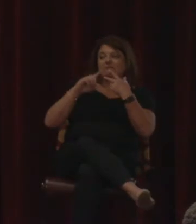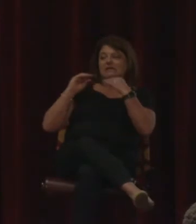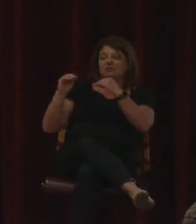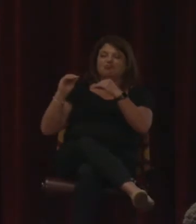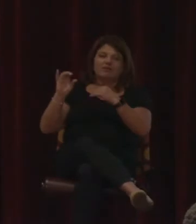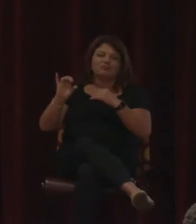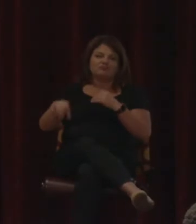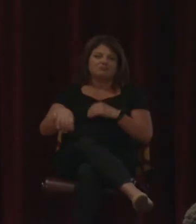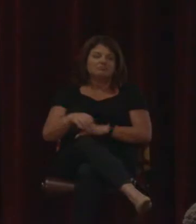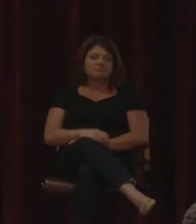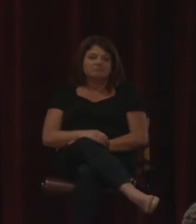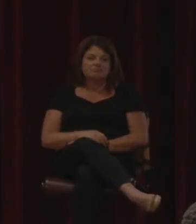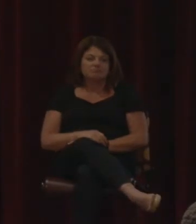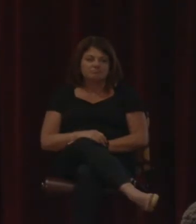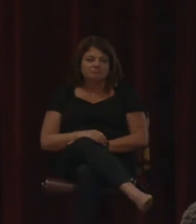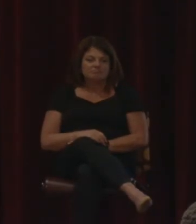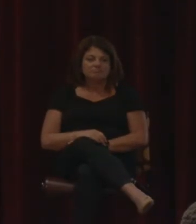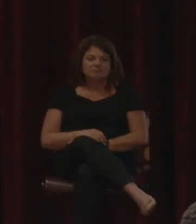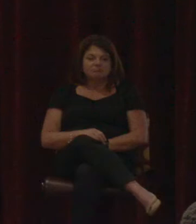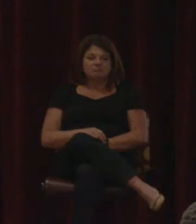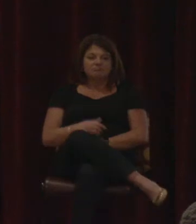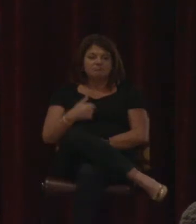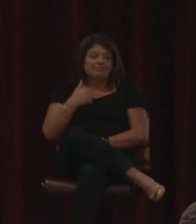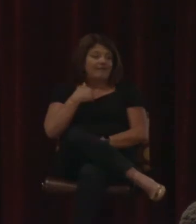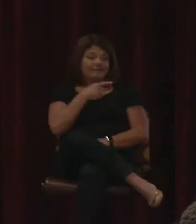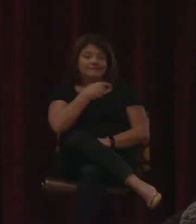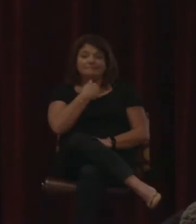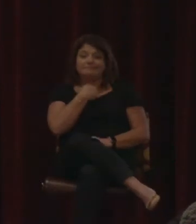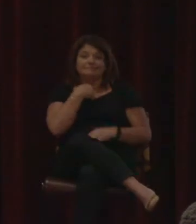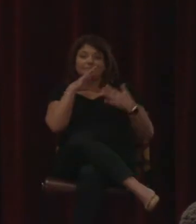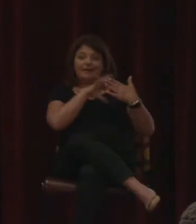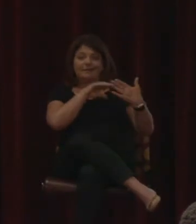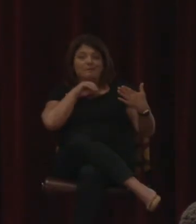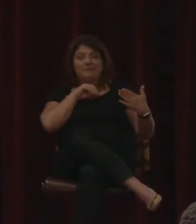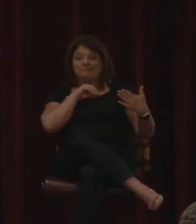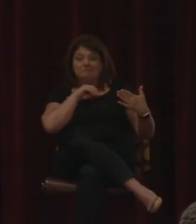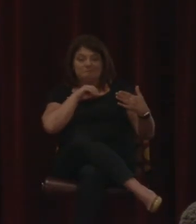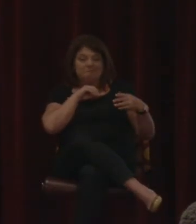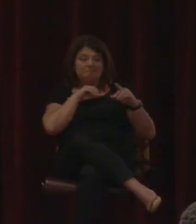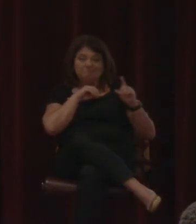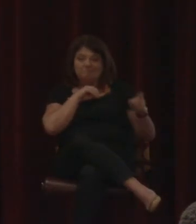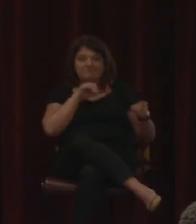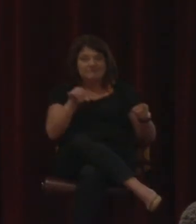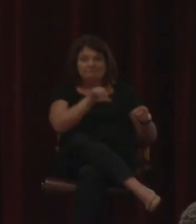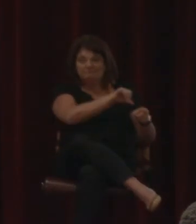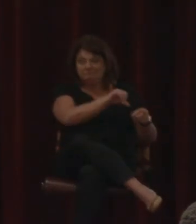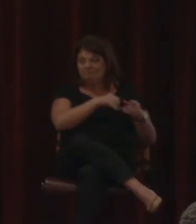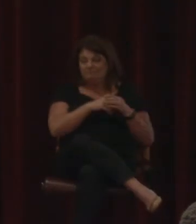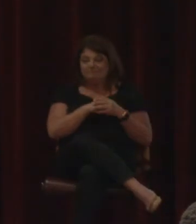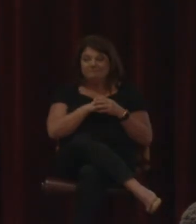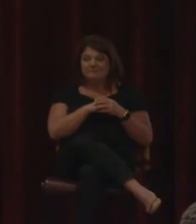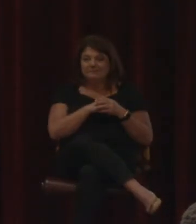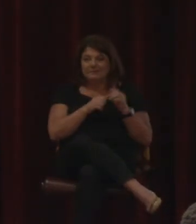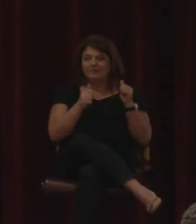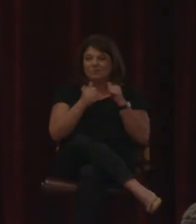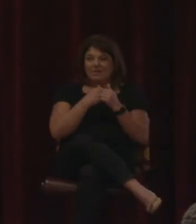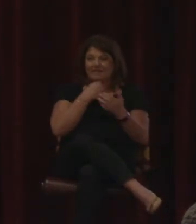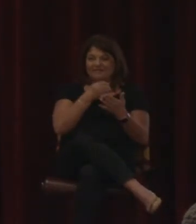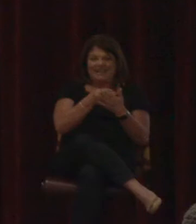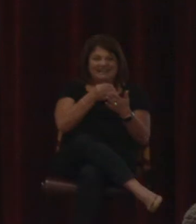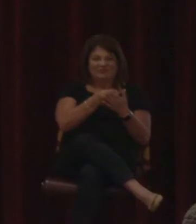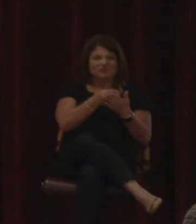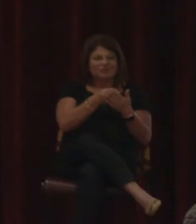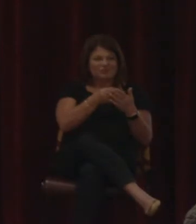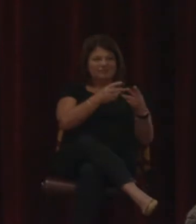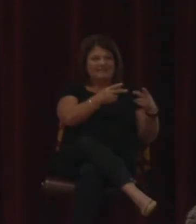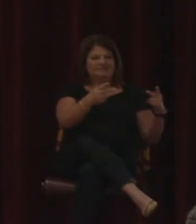champions. Thank you. Yes, and I would echo those sentiments with the financial institutions, making